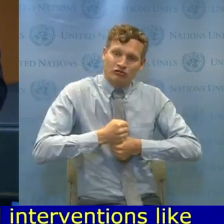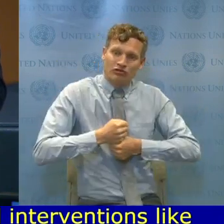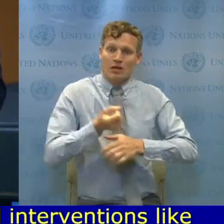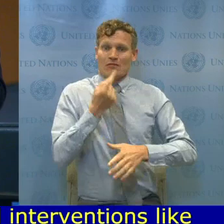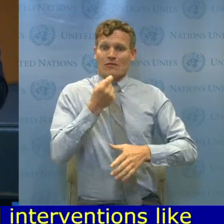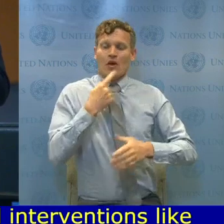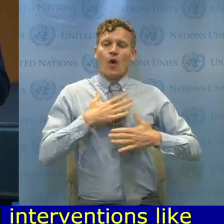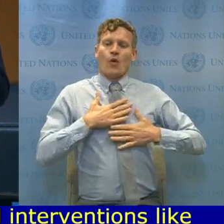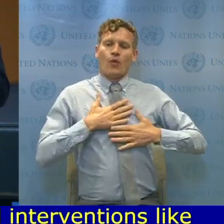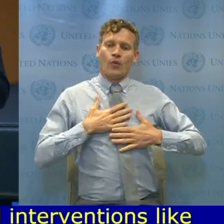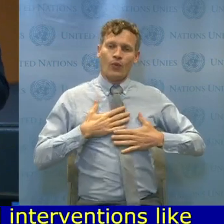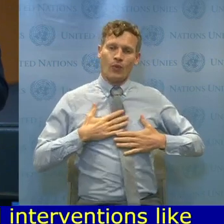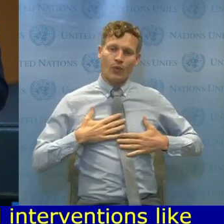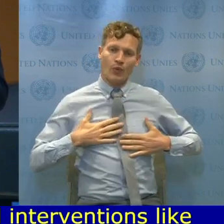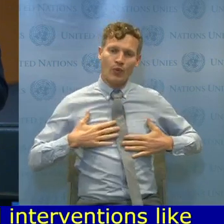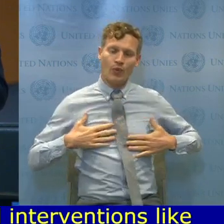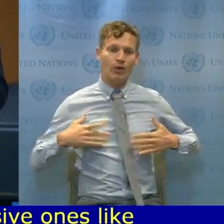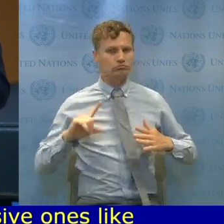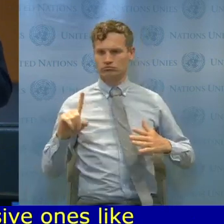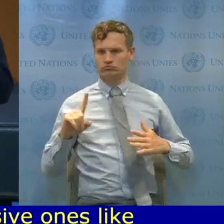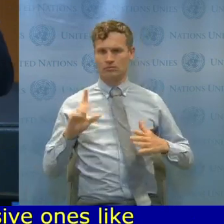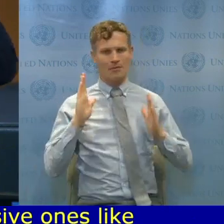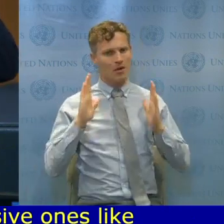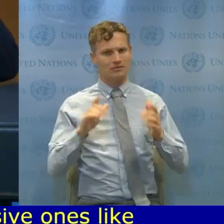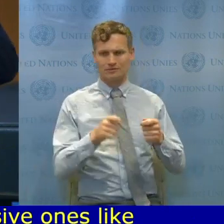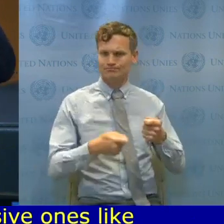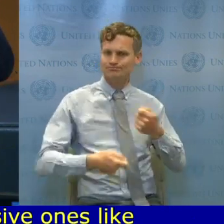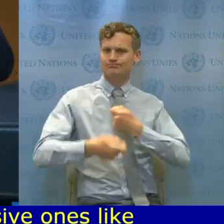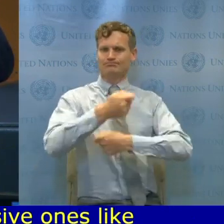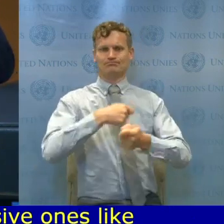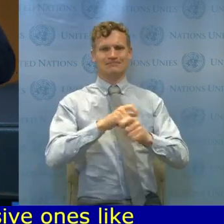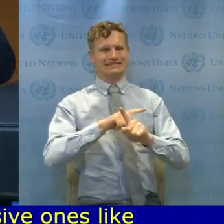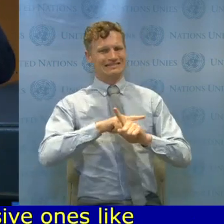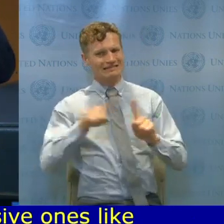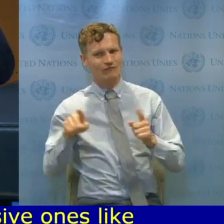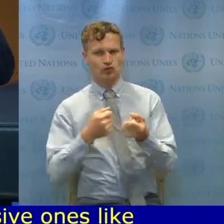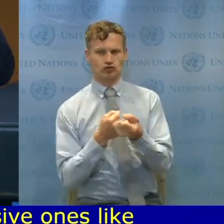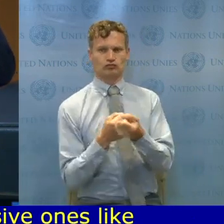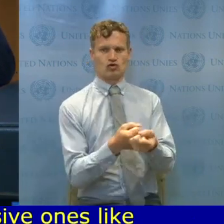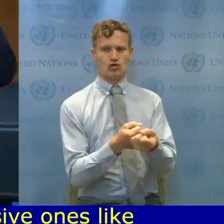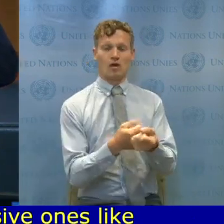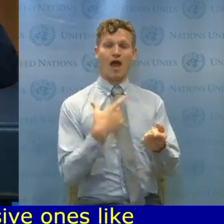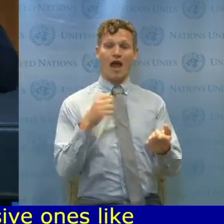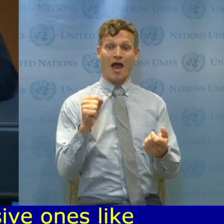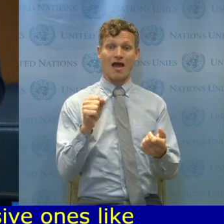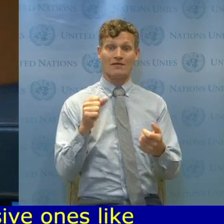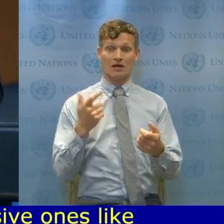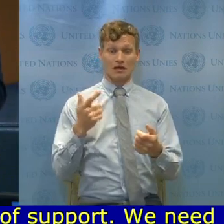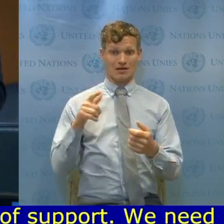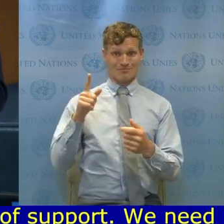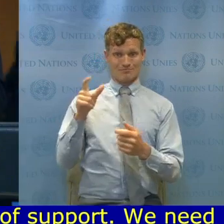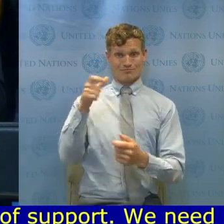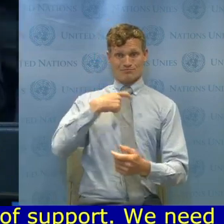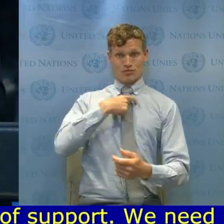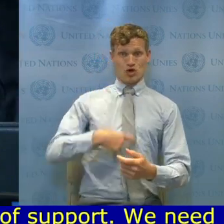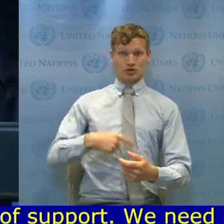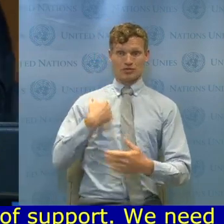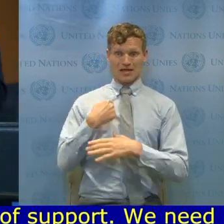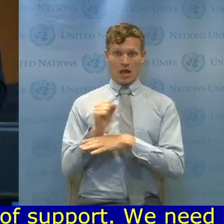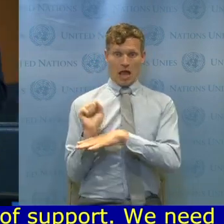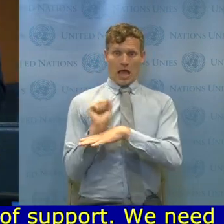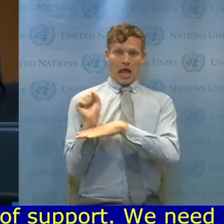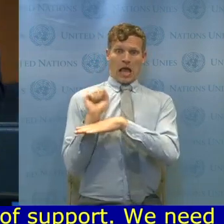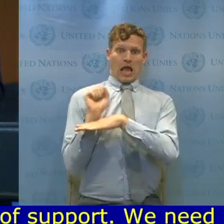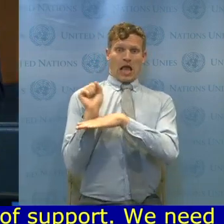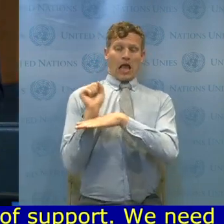decision-making support tailored to crisis situations, not support to decide on treatment, but to deal with the